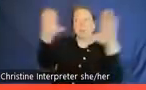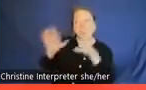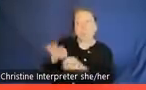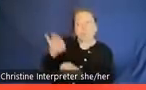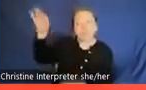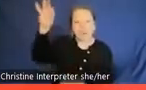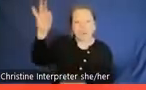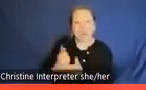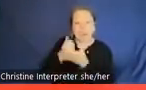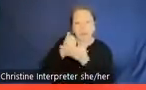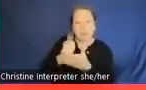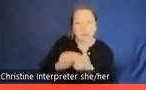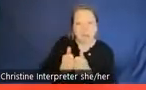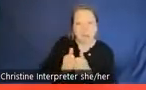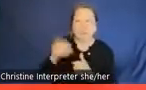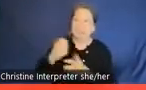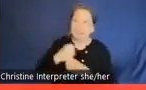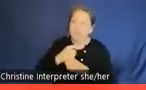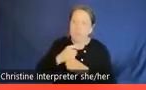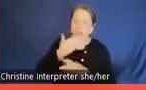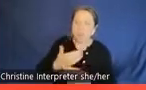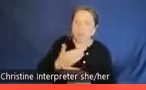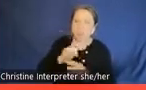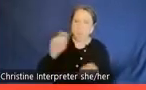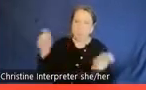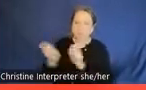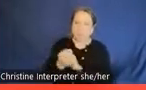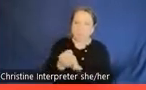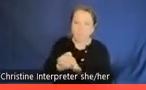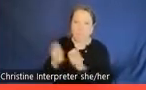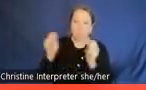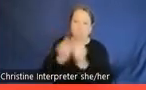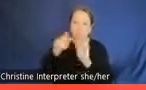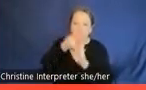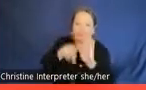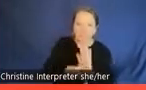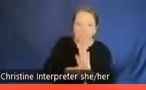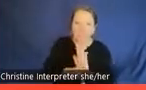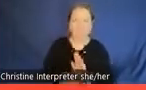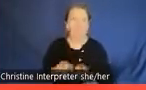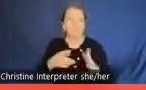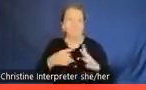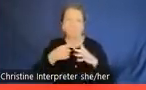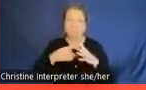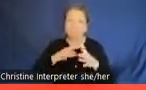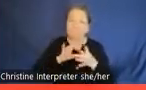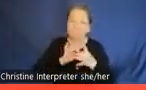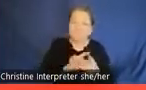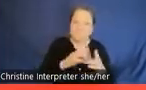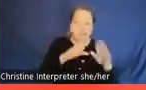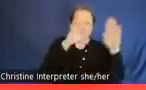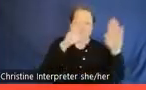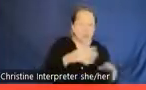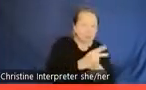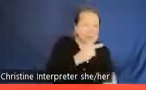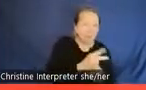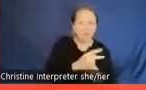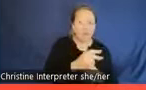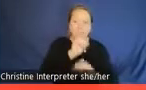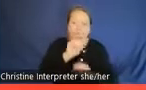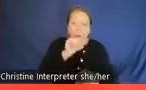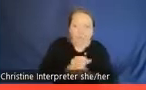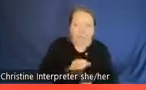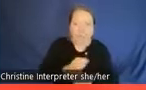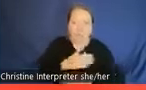system and state policy that went from housing, healthcare, employment, to recreation and the arts. She taught us